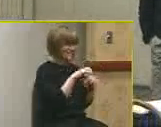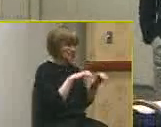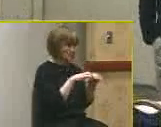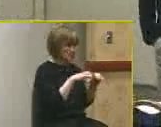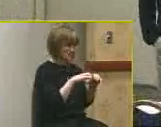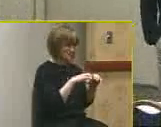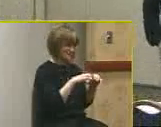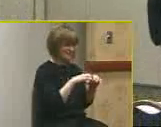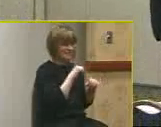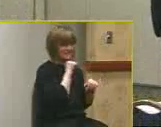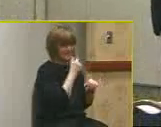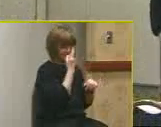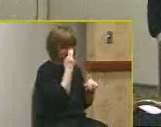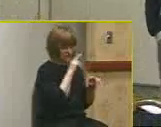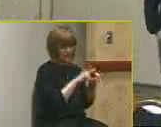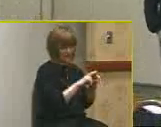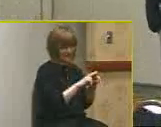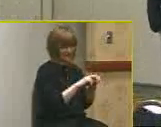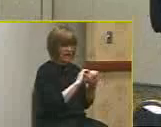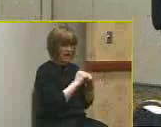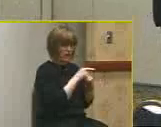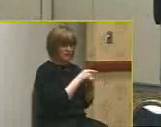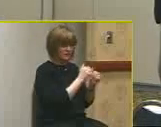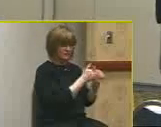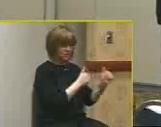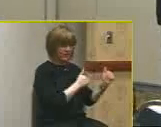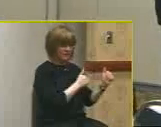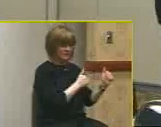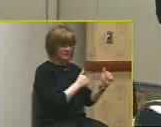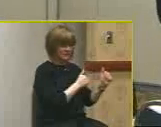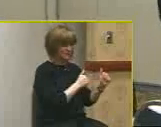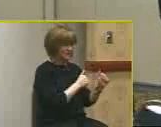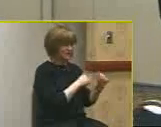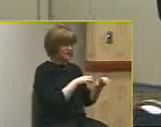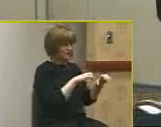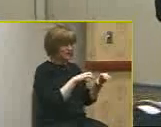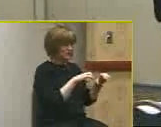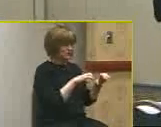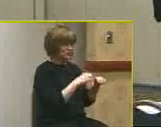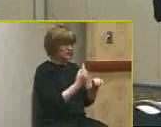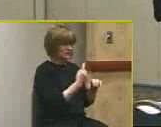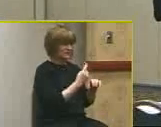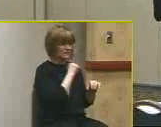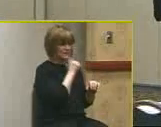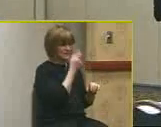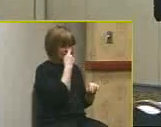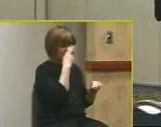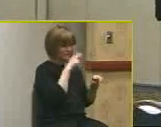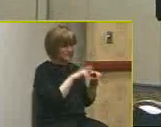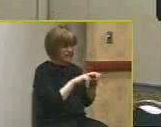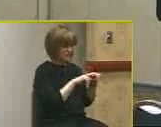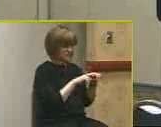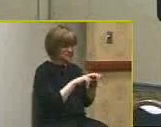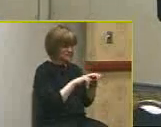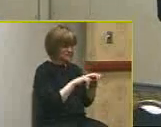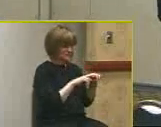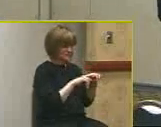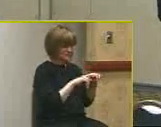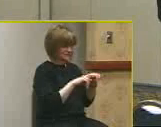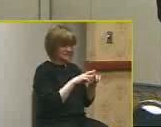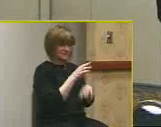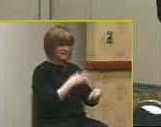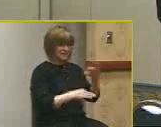not fun. How will he avoid doing something that's not fun by doing something that's not fun?